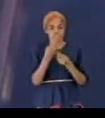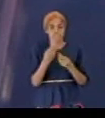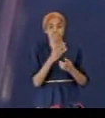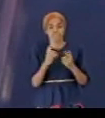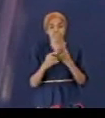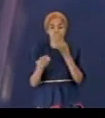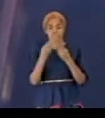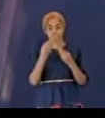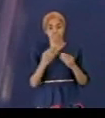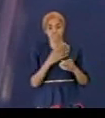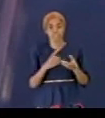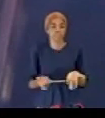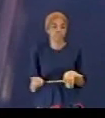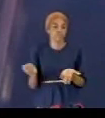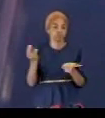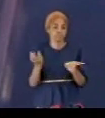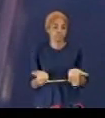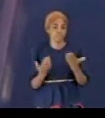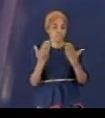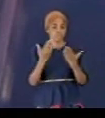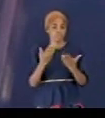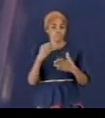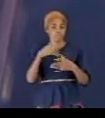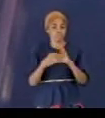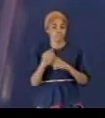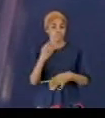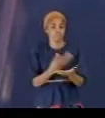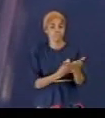betimes in the morning, and sware one to another,